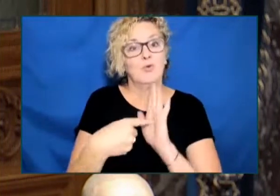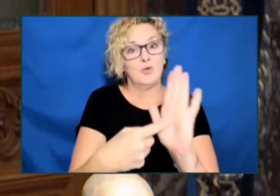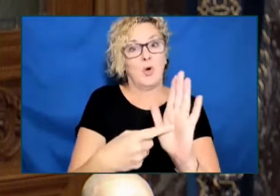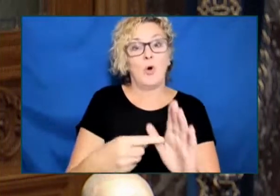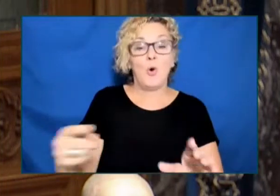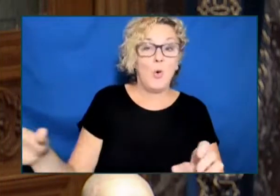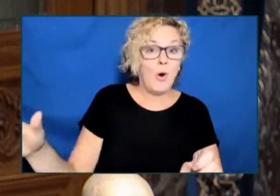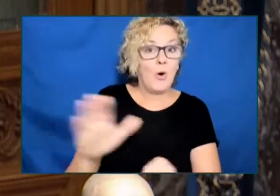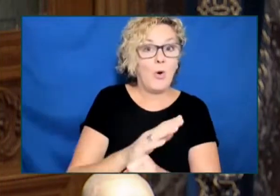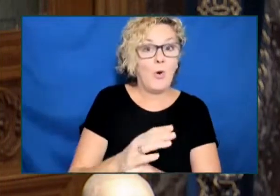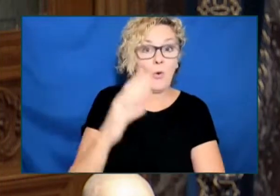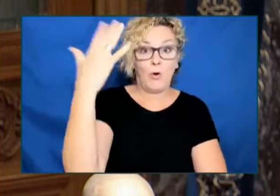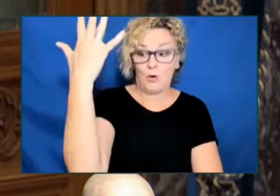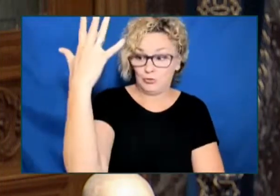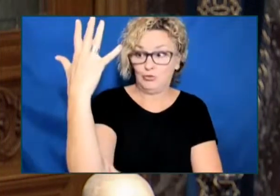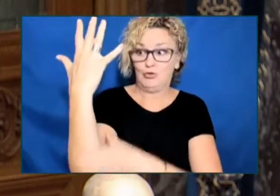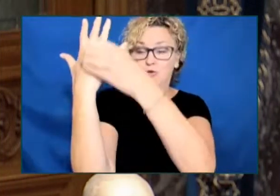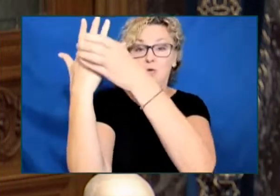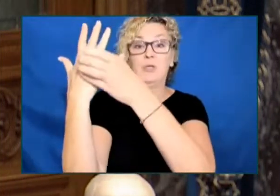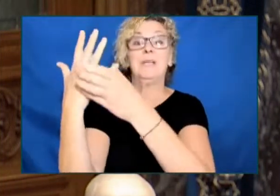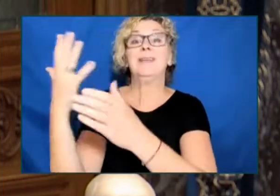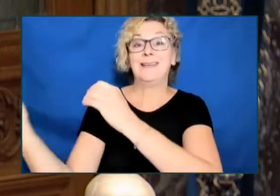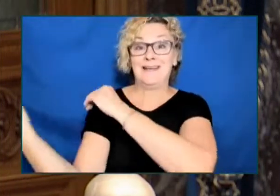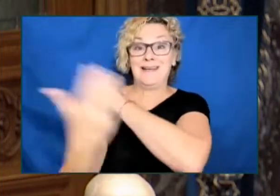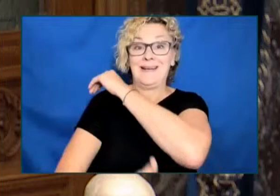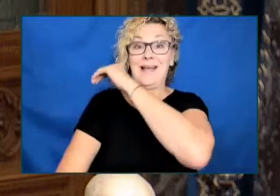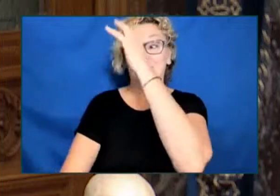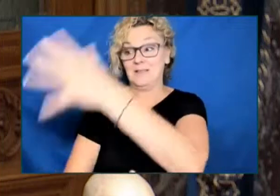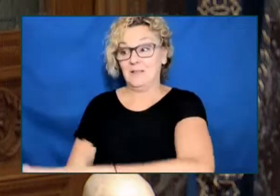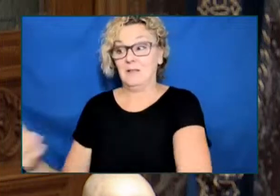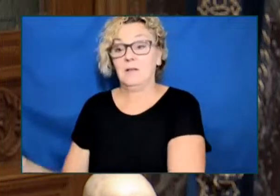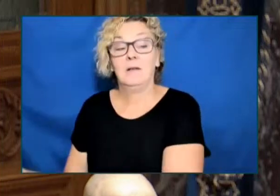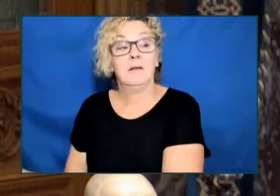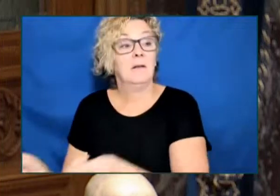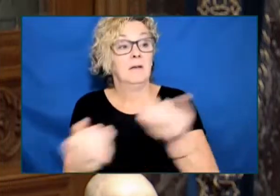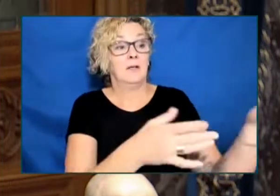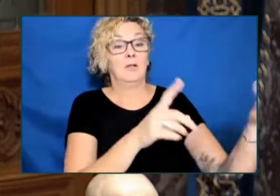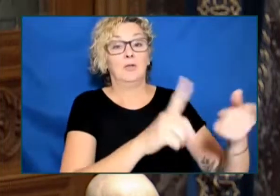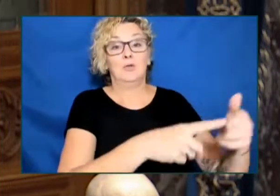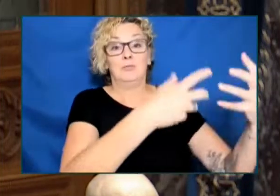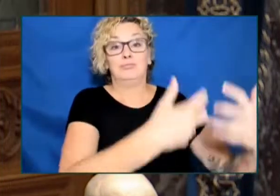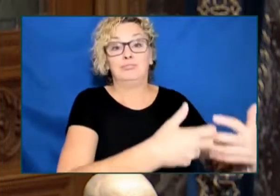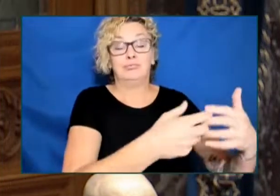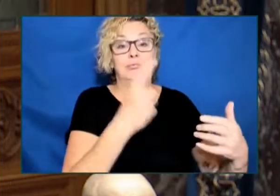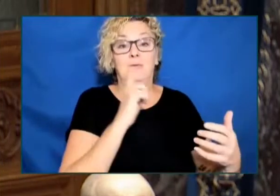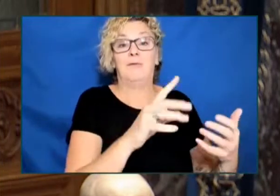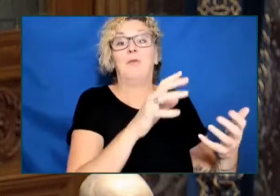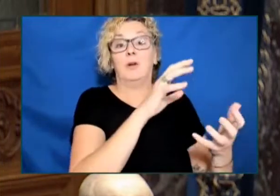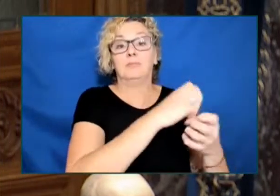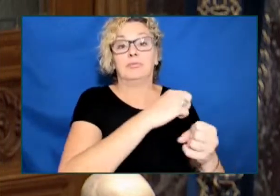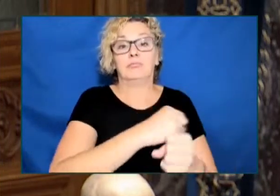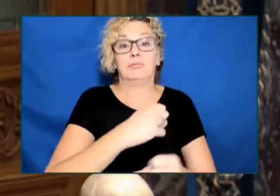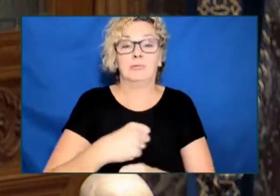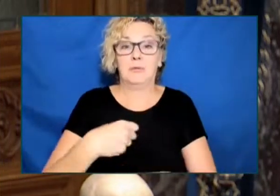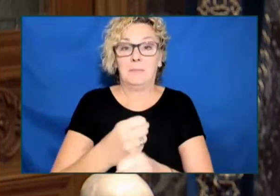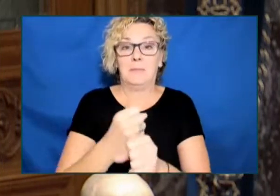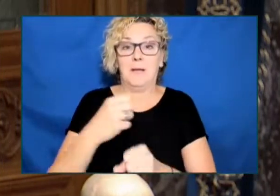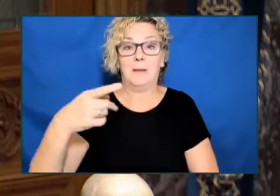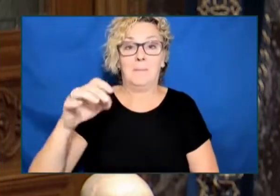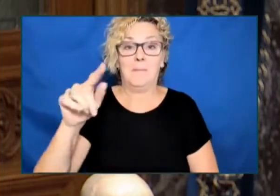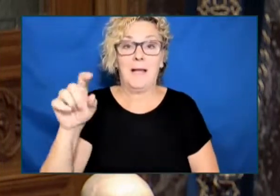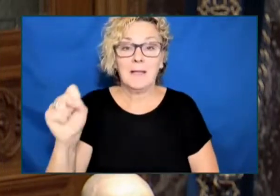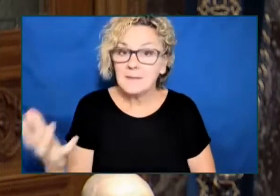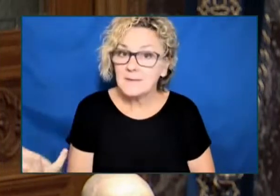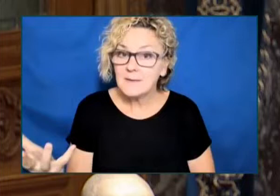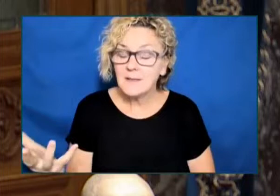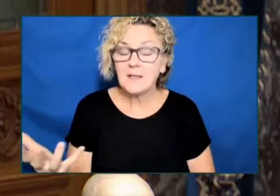processed at the Drax site. My questions for you, Honourable Speaker, to the Minister of Forests. Does the Minister want to try again to answer the